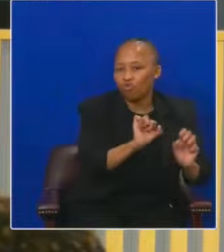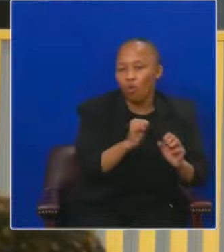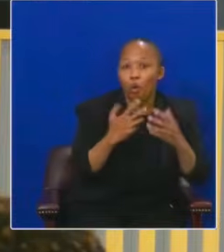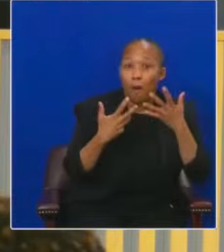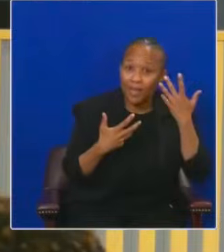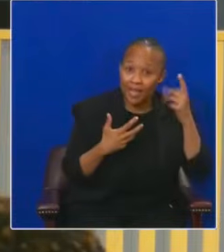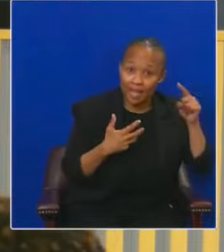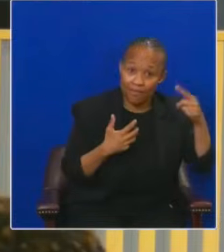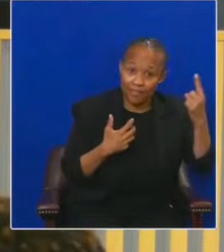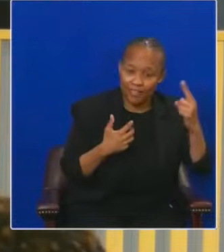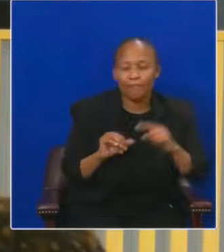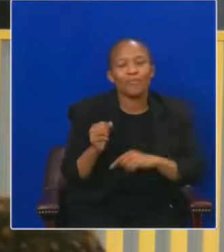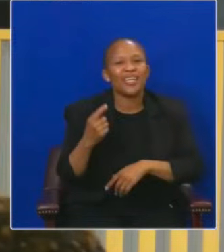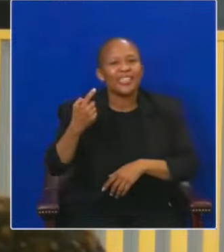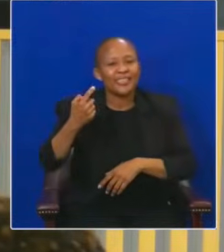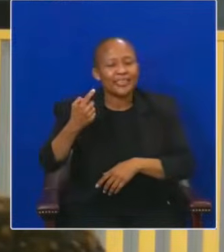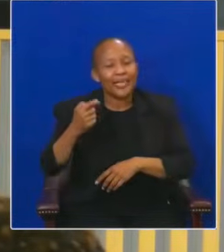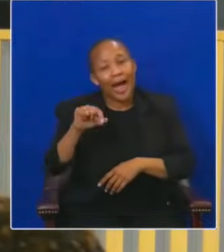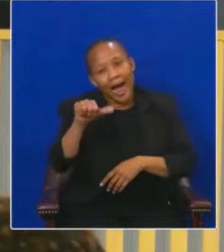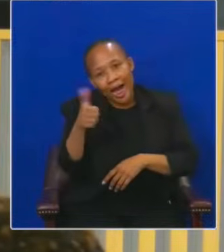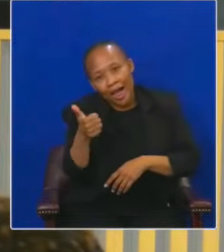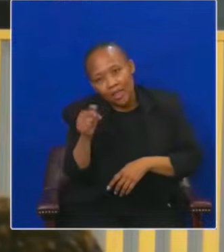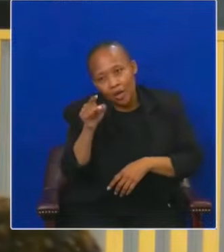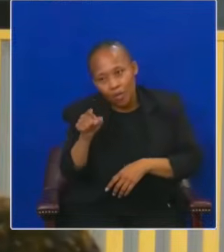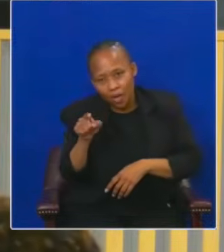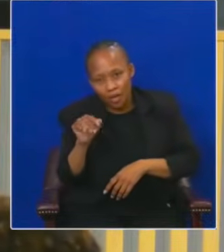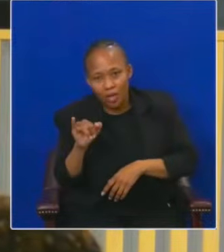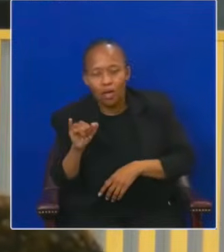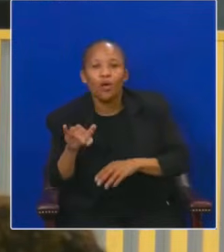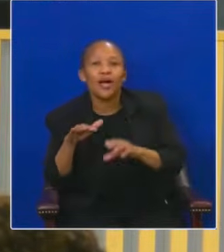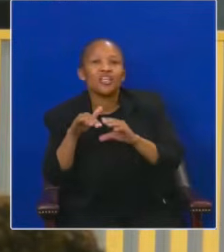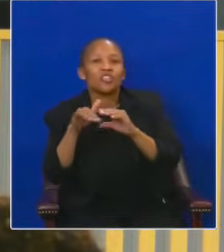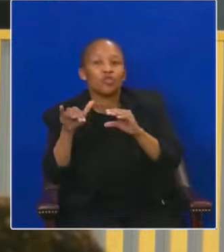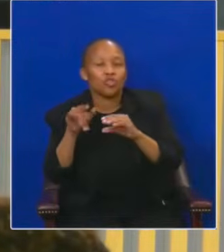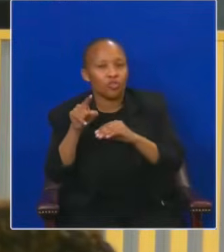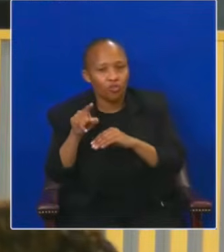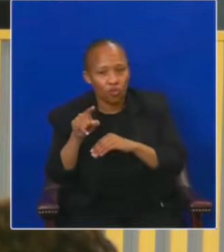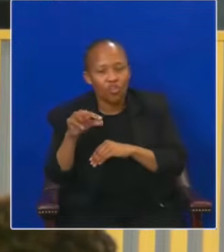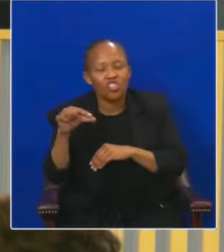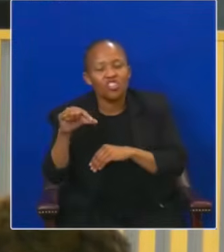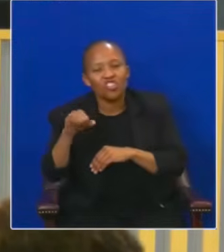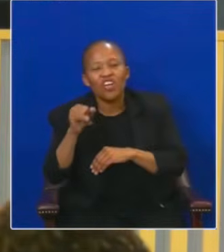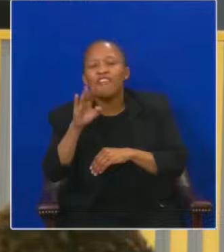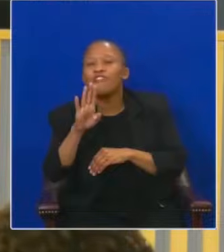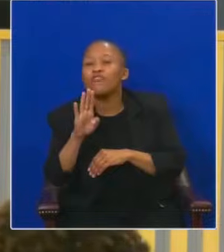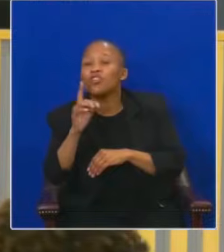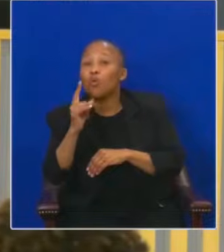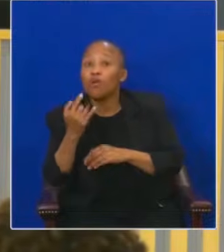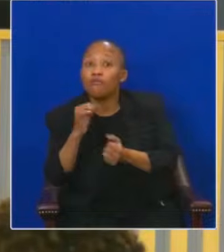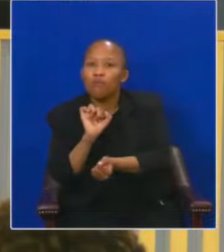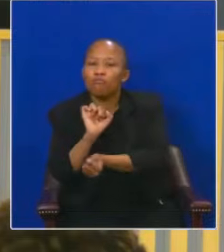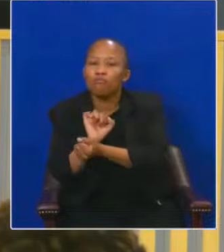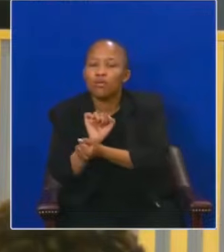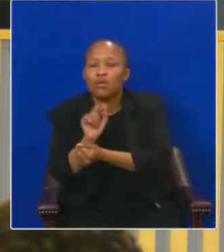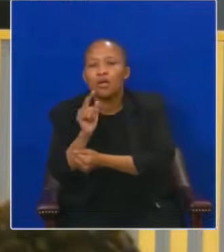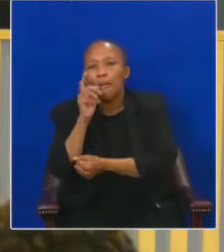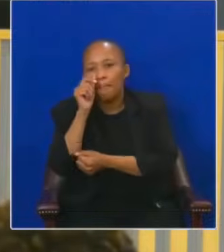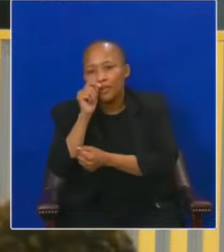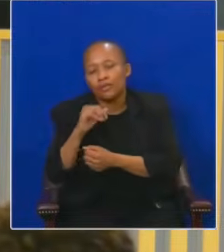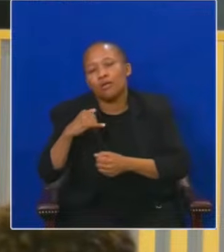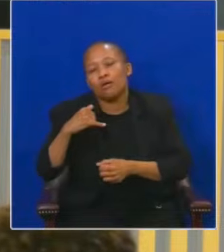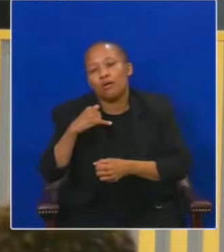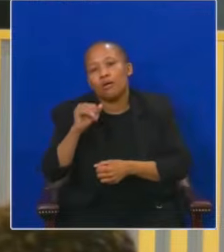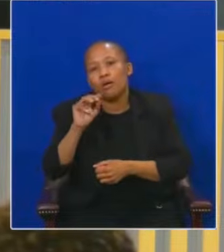execution of J50 warrant of arrest on Mr. Katiso Molefe at